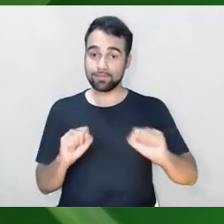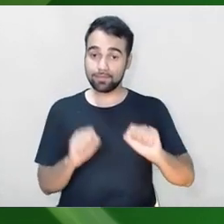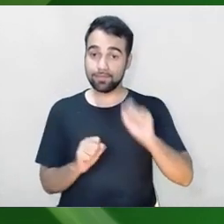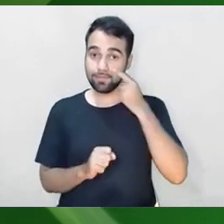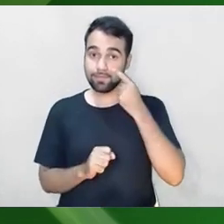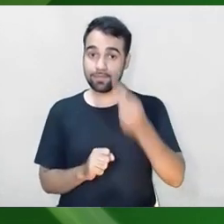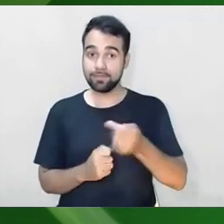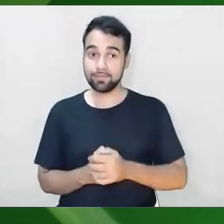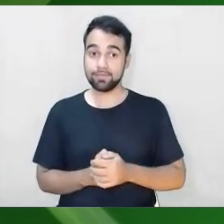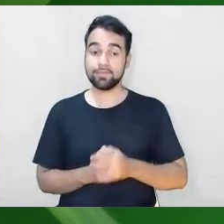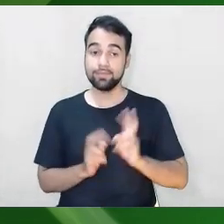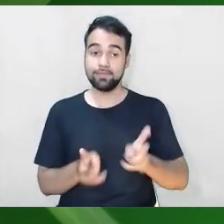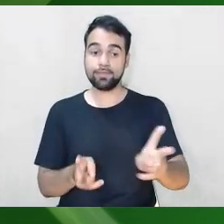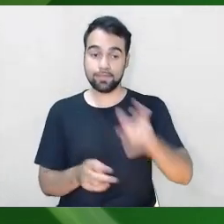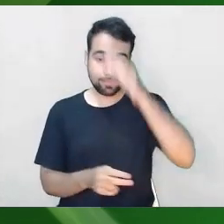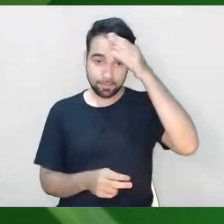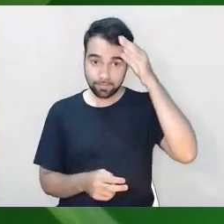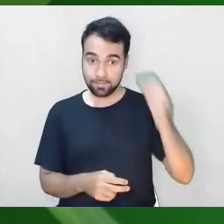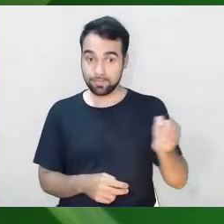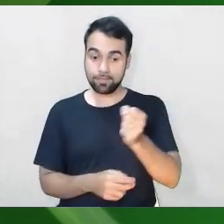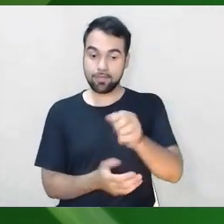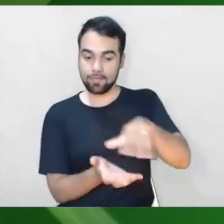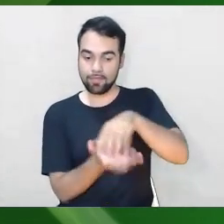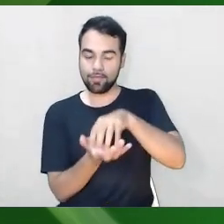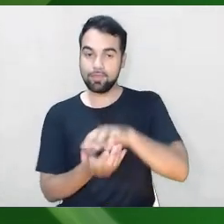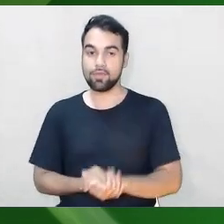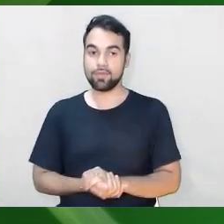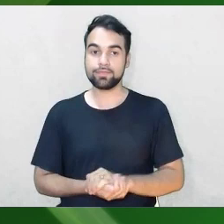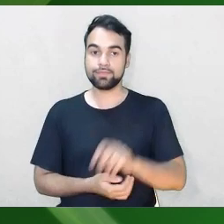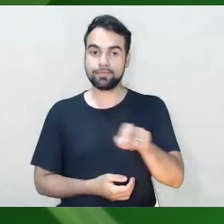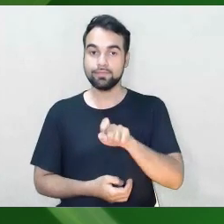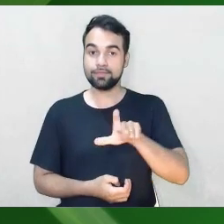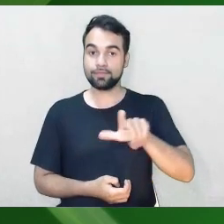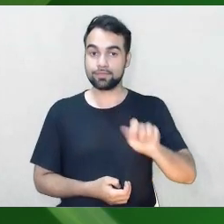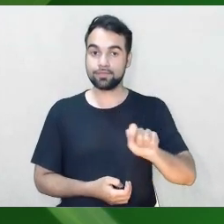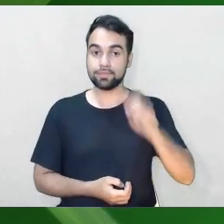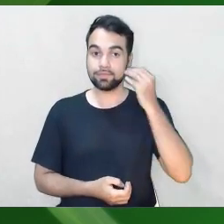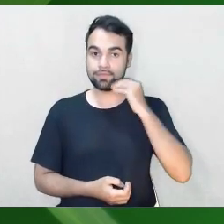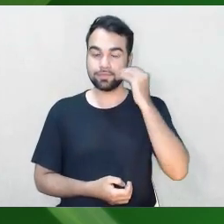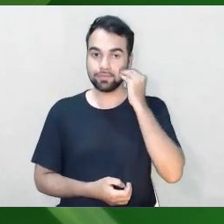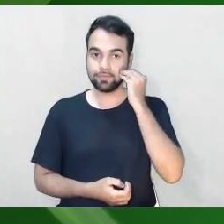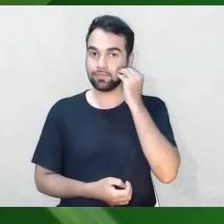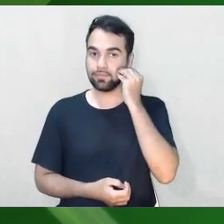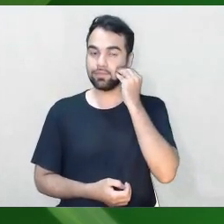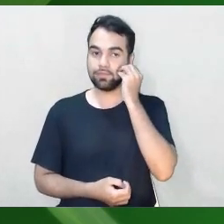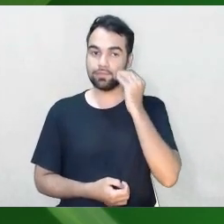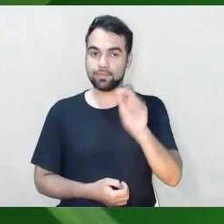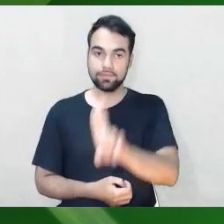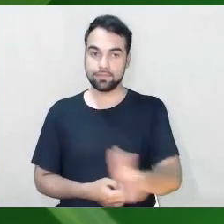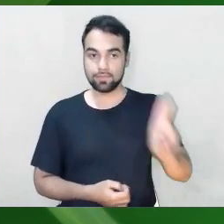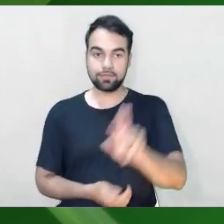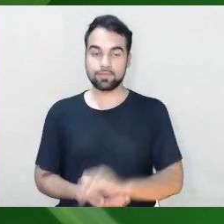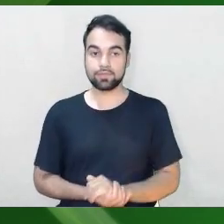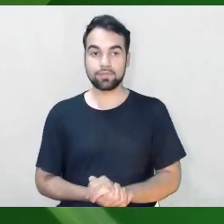can see that the customer is always in the middle. It's XLA. So it's user